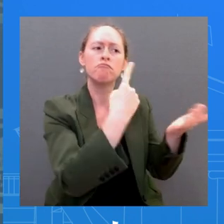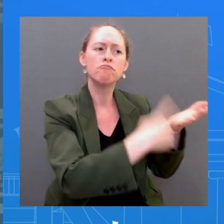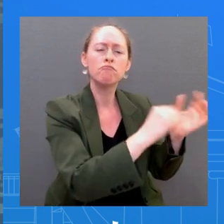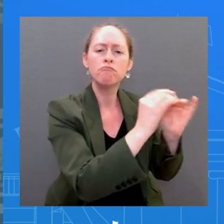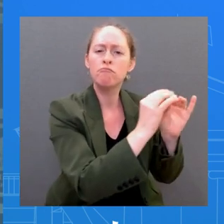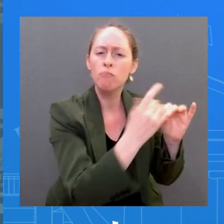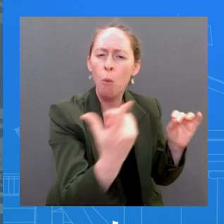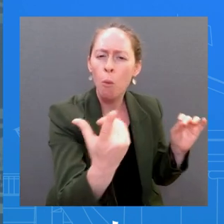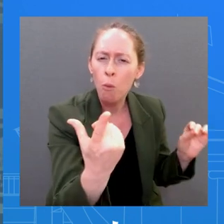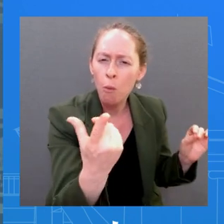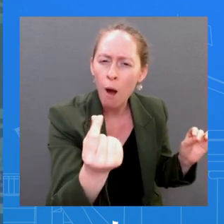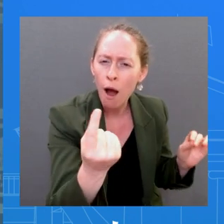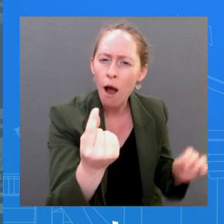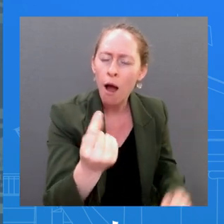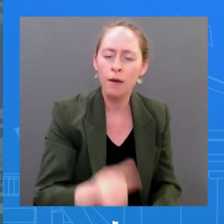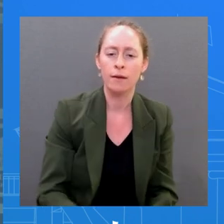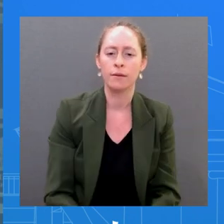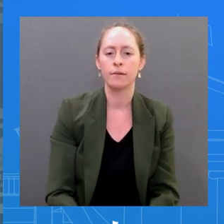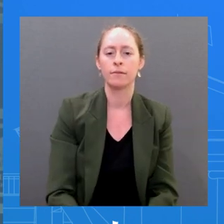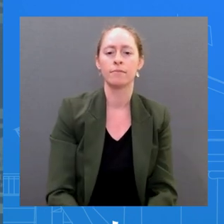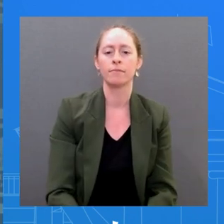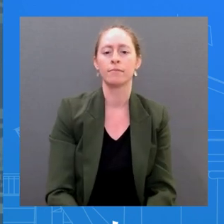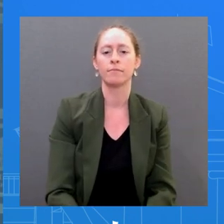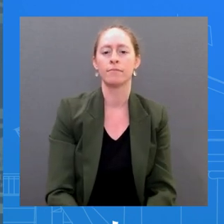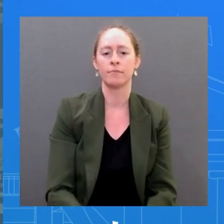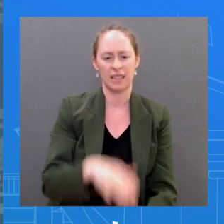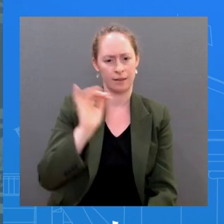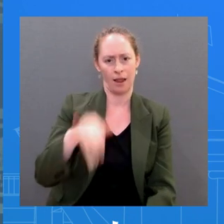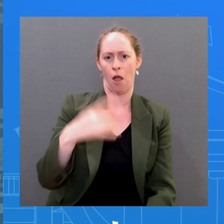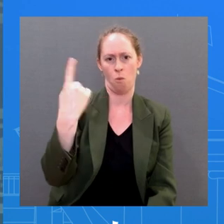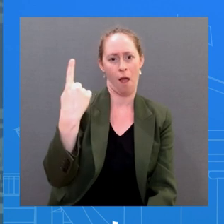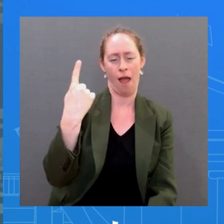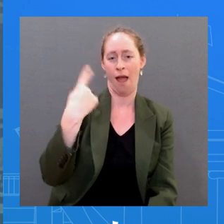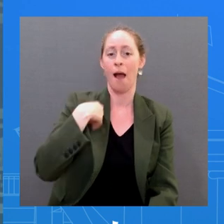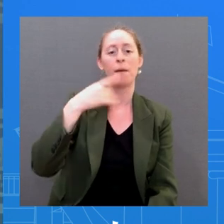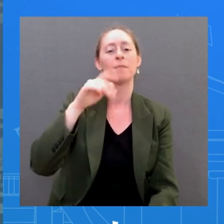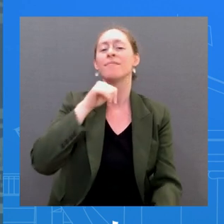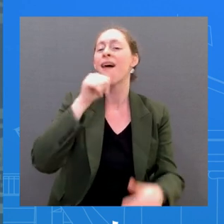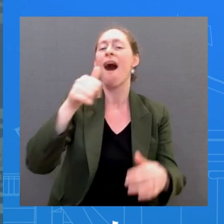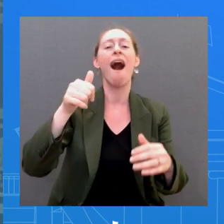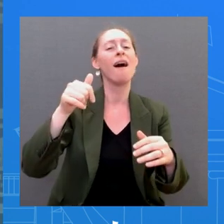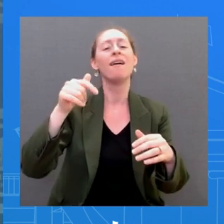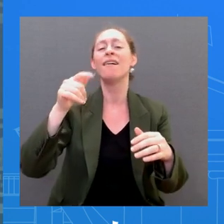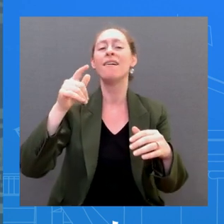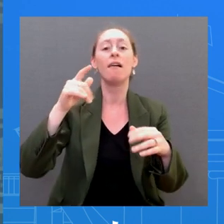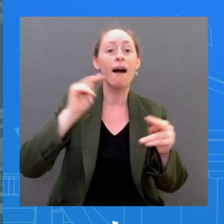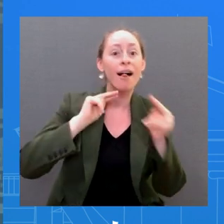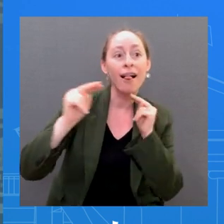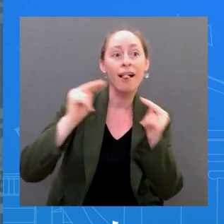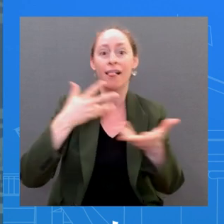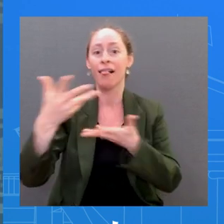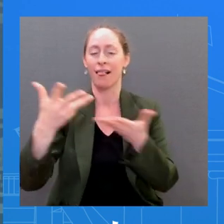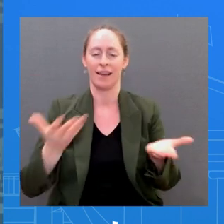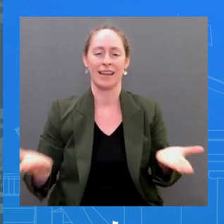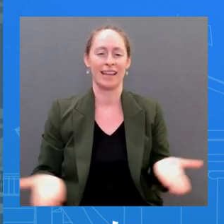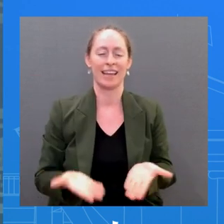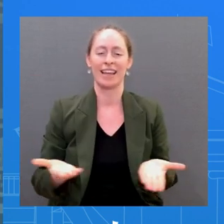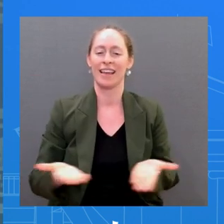conversations that have been out there. I do not know. Again, we're not negotiating from here. I'm just trying to make a point. This is something that the president